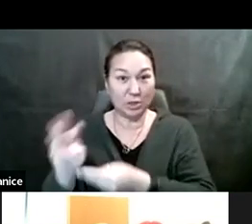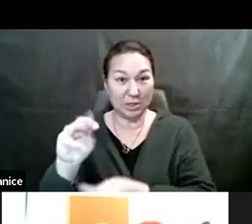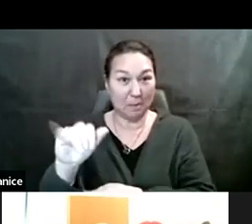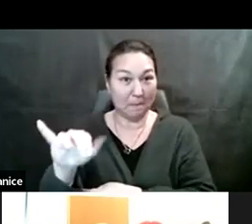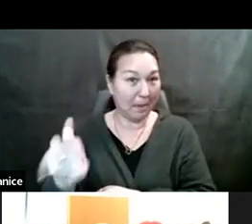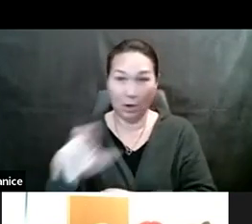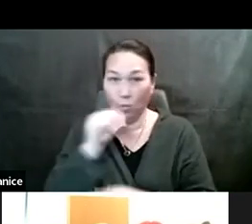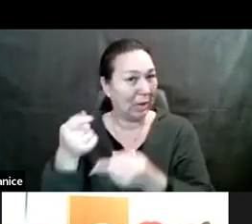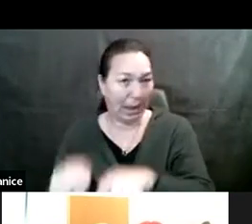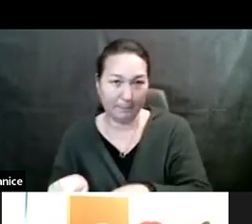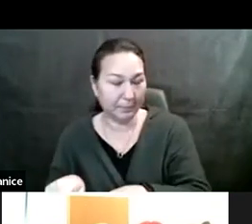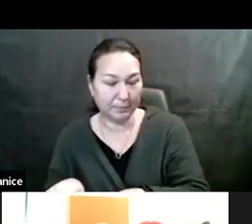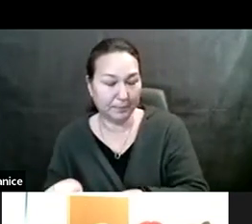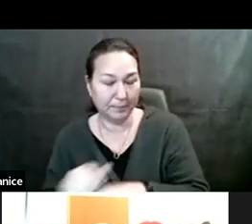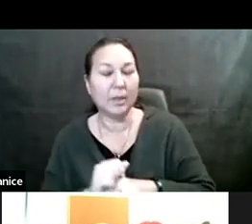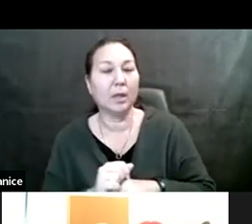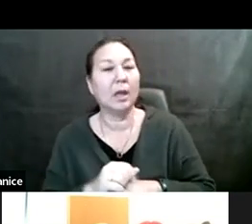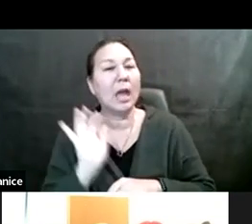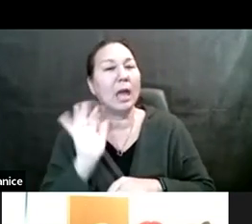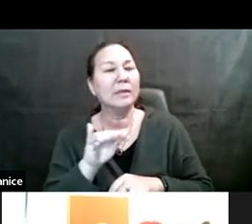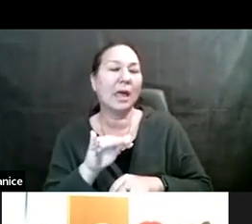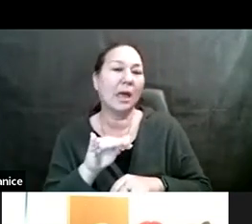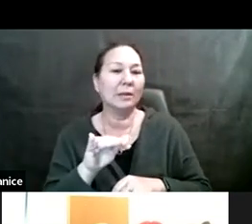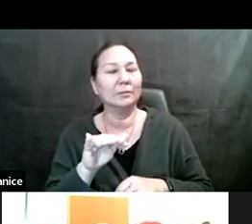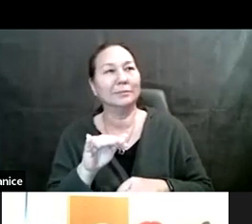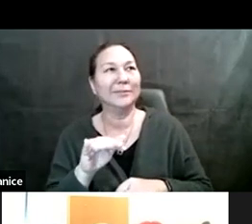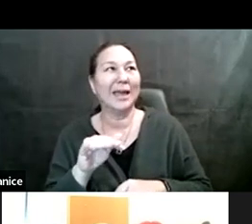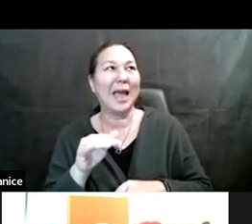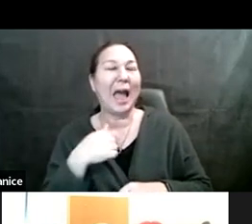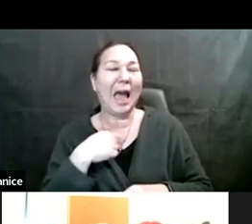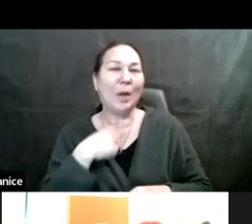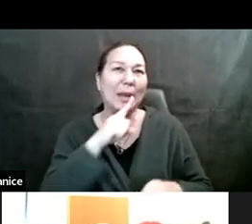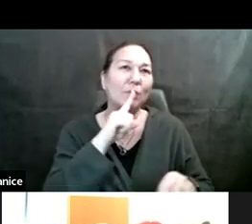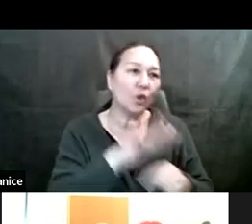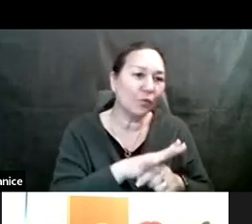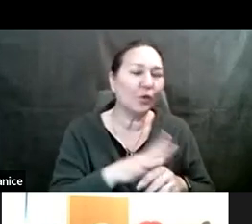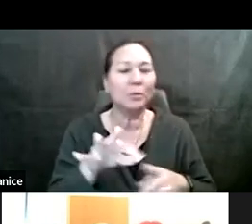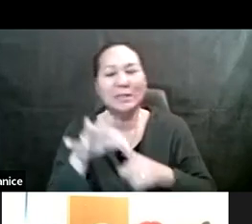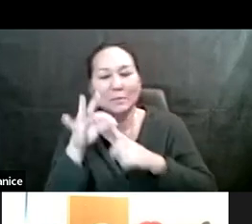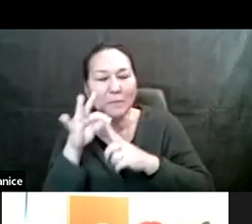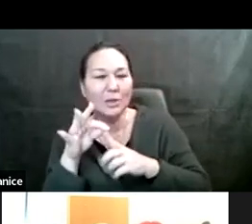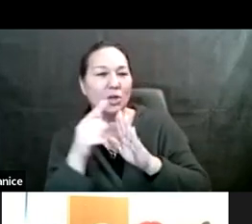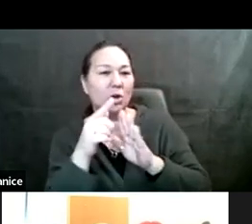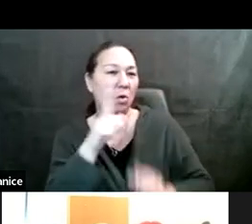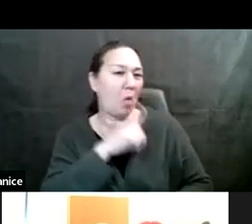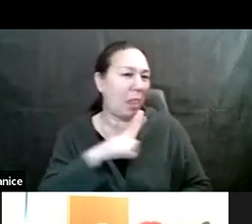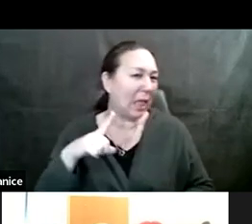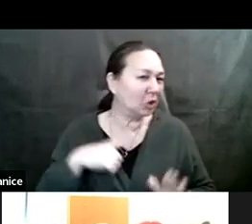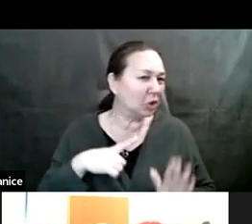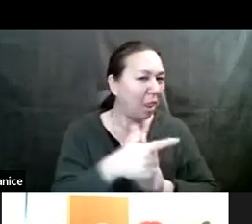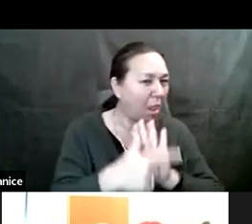of um review of special legislation to confirm what what my general opinion would